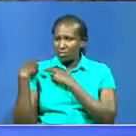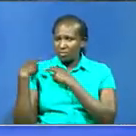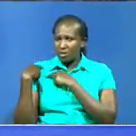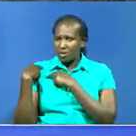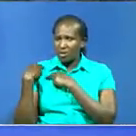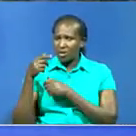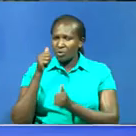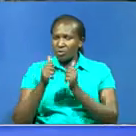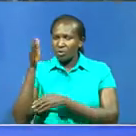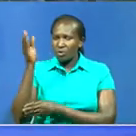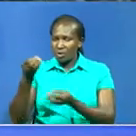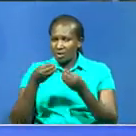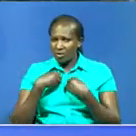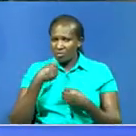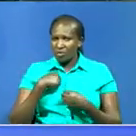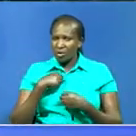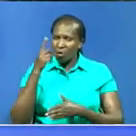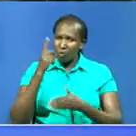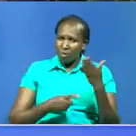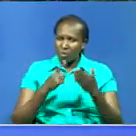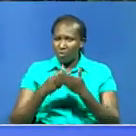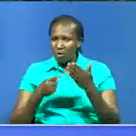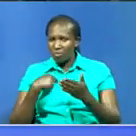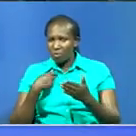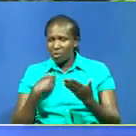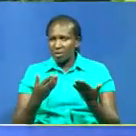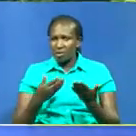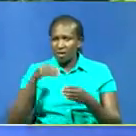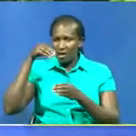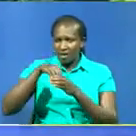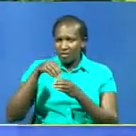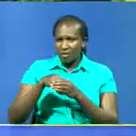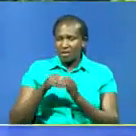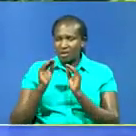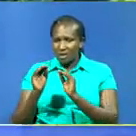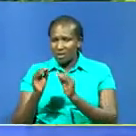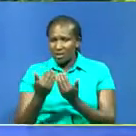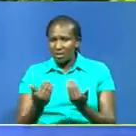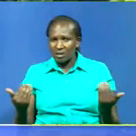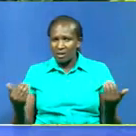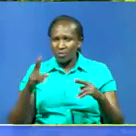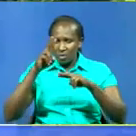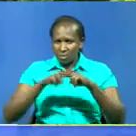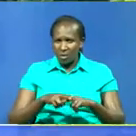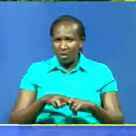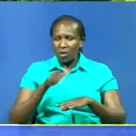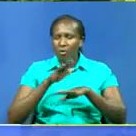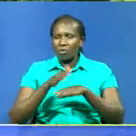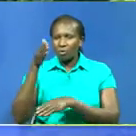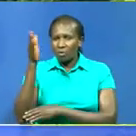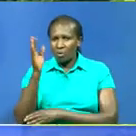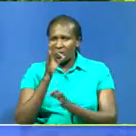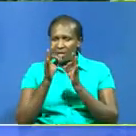aliniachia. What did I do? Did I invest in teaching the children to depend on God? Because that's a key thing. If